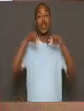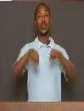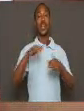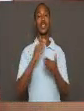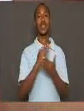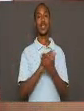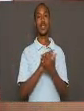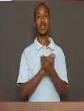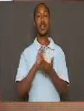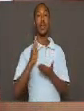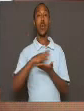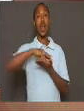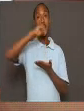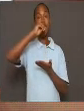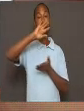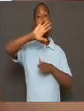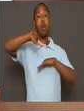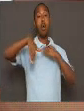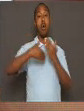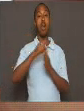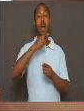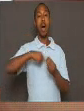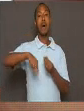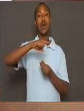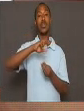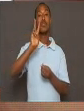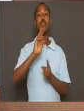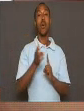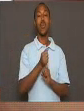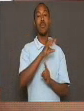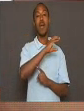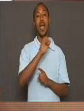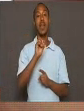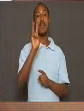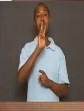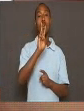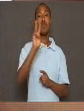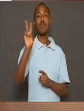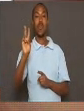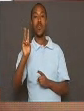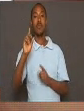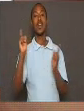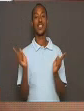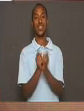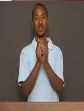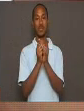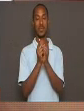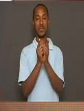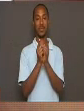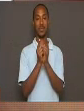In today's lesson, we learned all about volume and volume